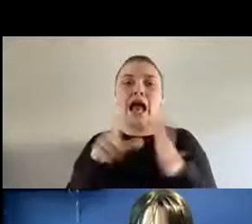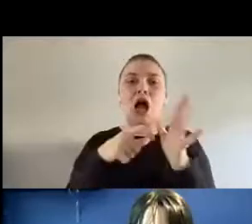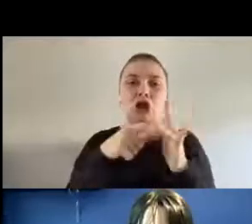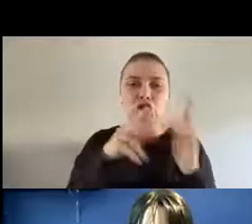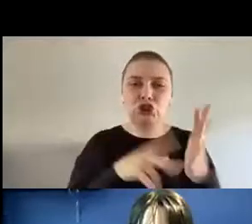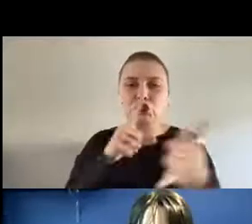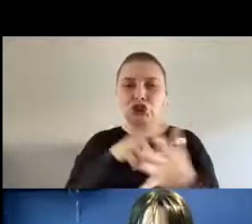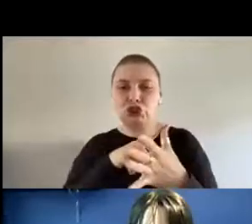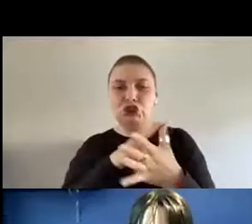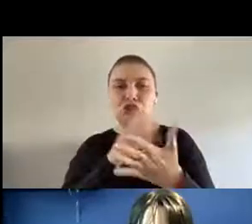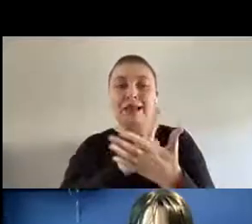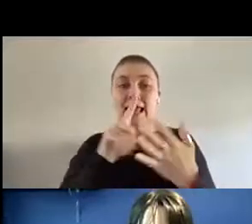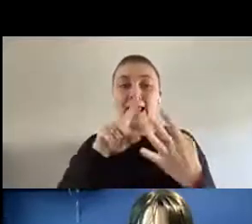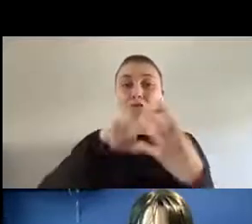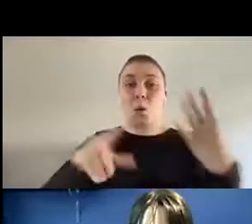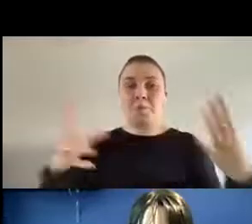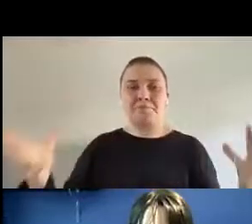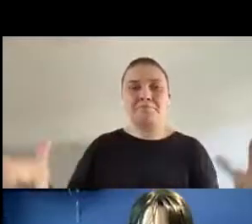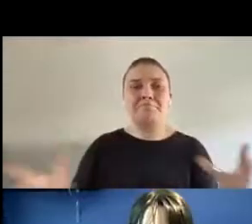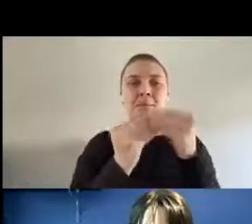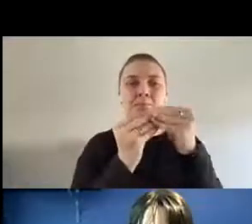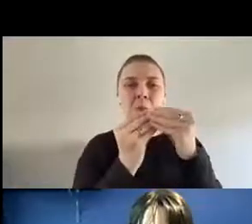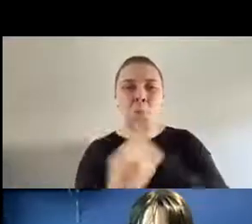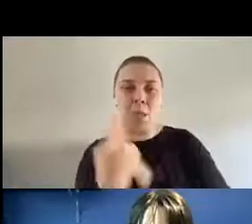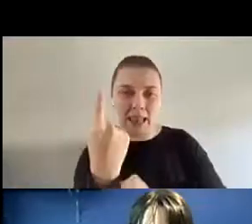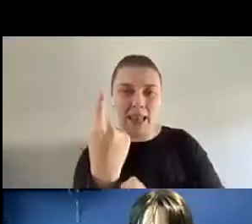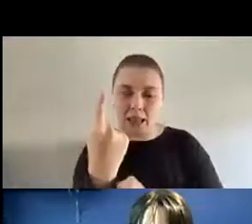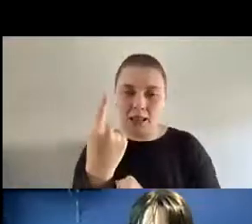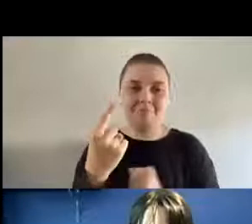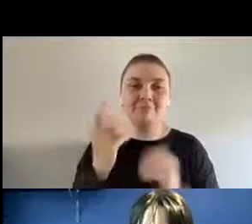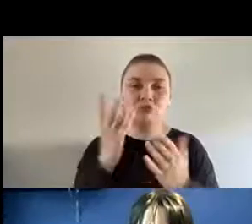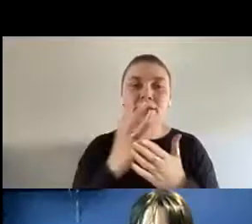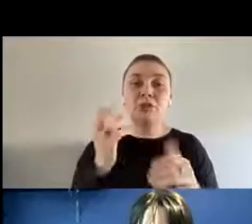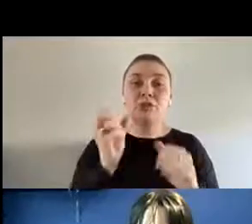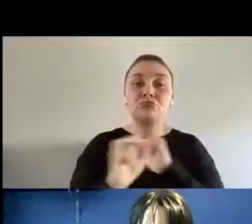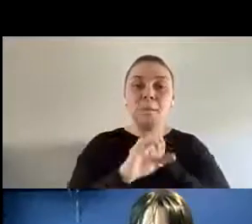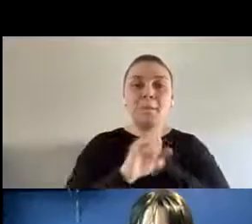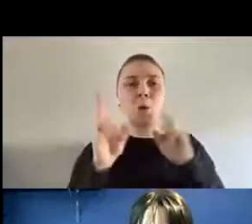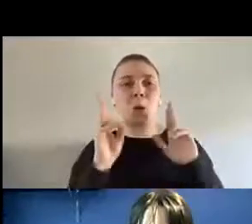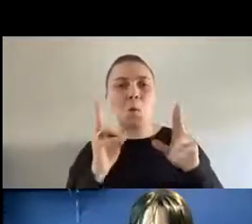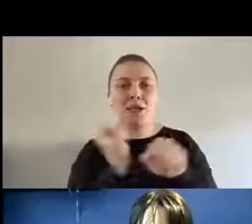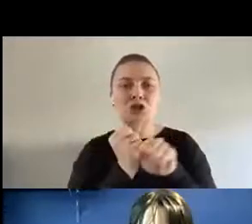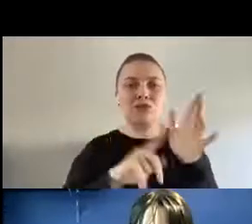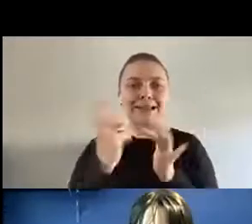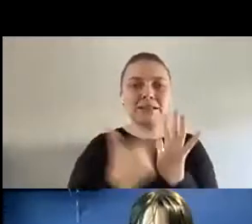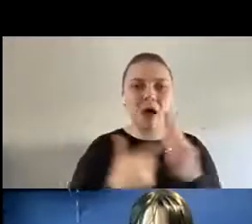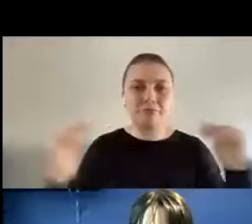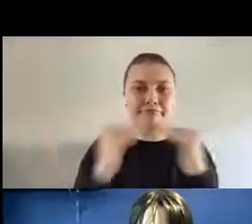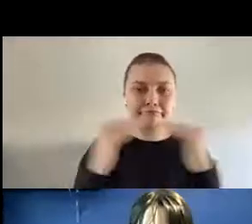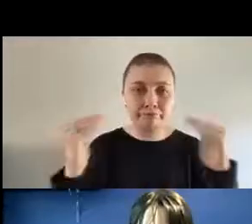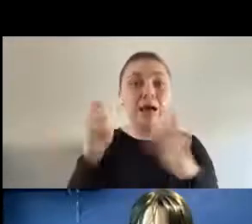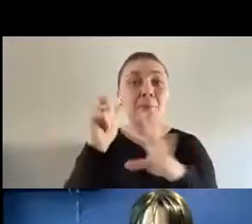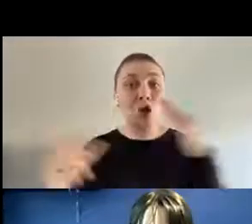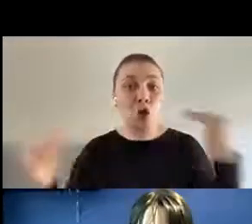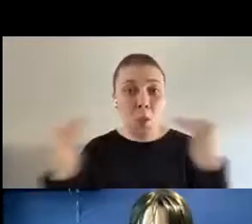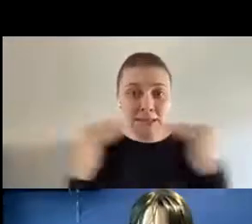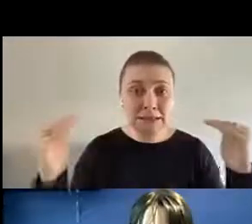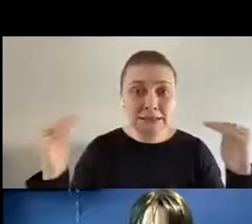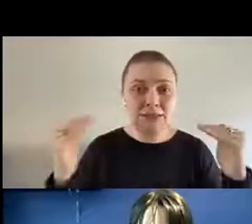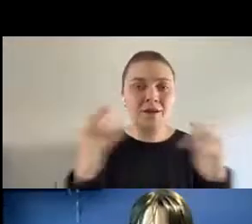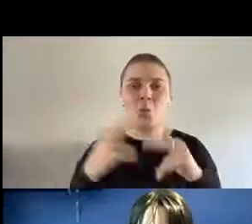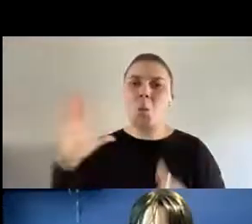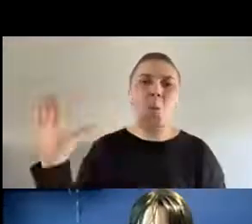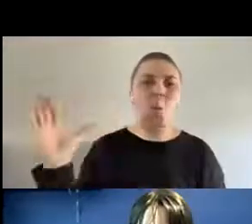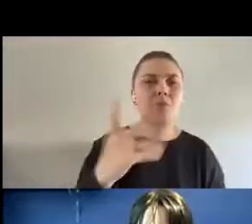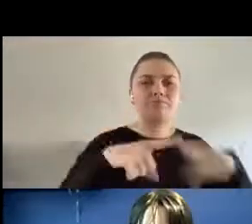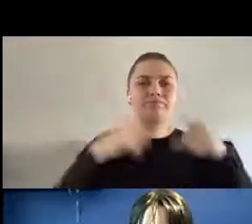of underpins all of these drivers and actions, and that is, of course, promoting and normalising gender equality and disability equality in all facets of